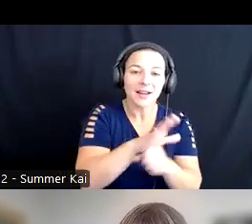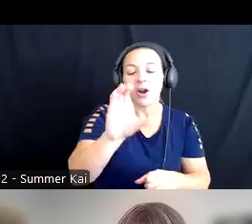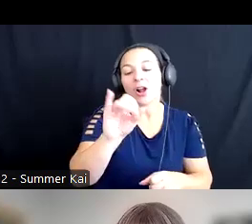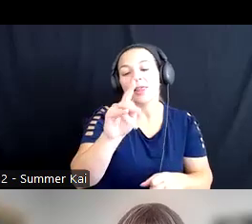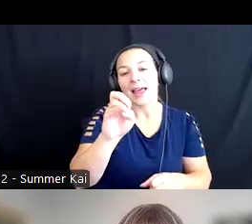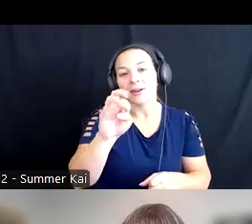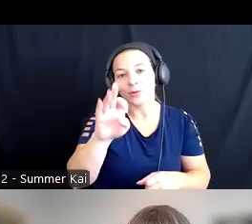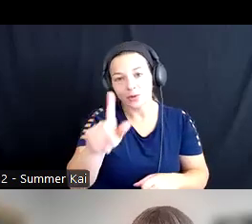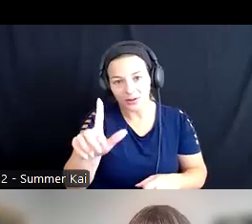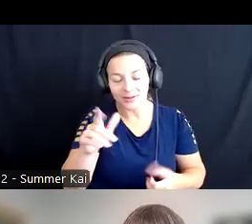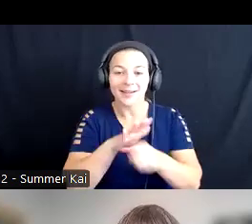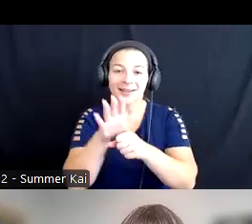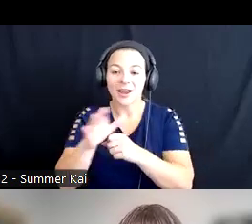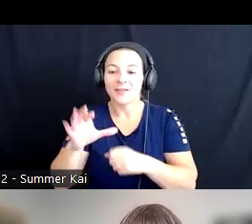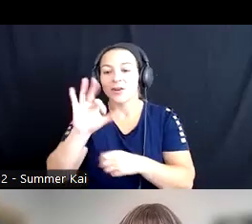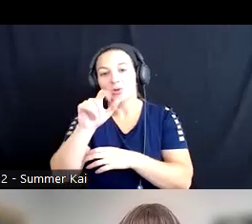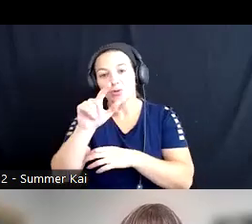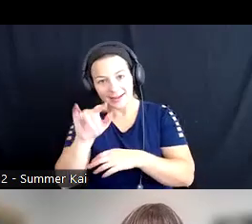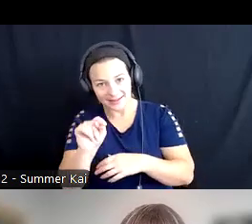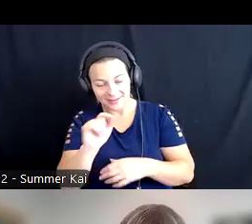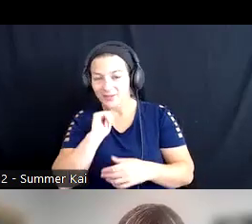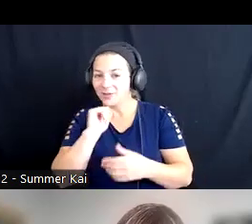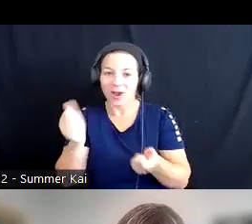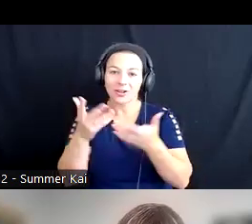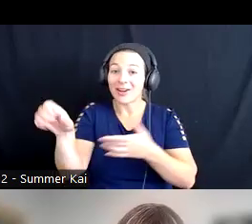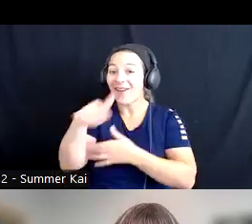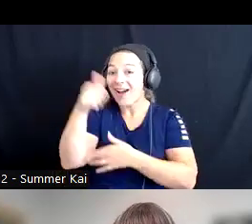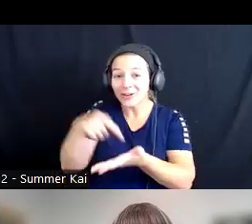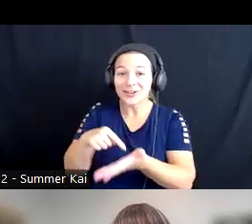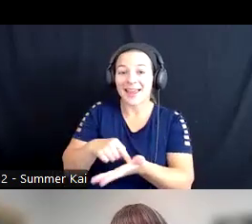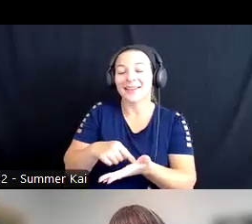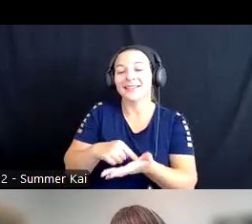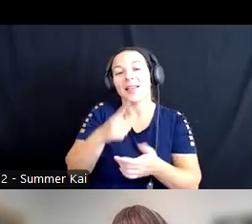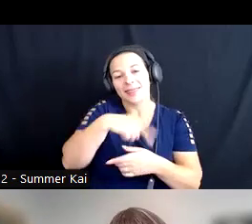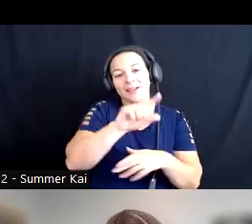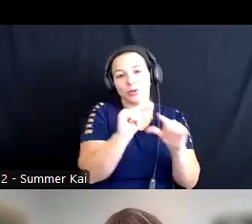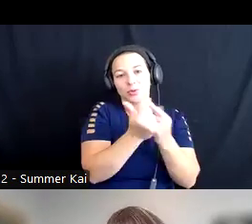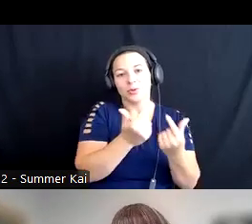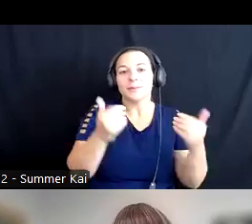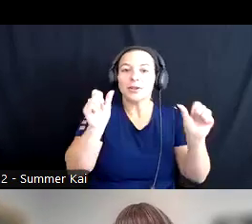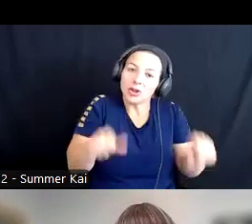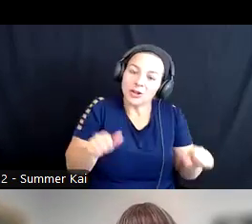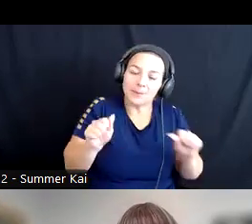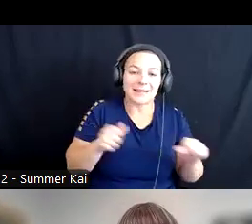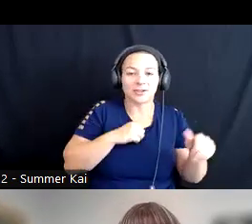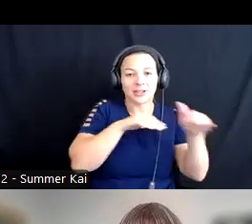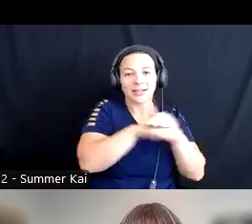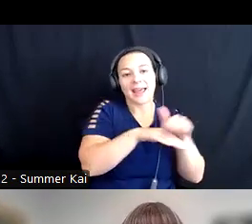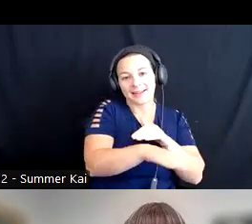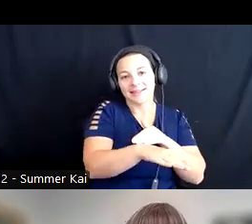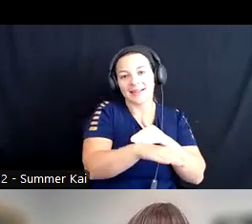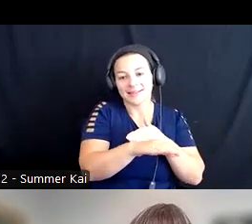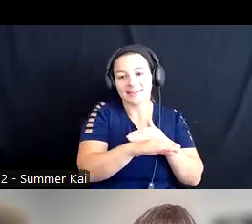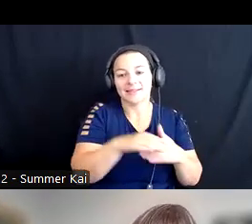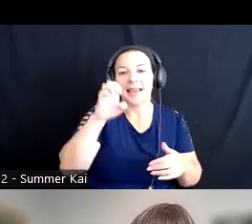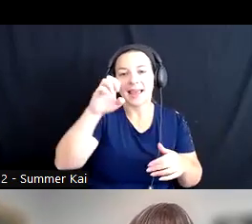low levels of other debt in their household that would get in the way. And many of these products require